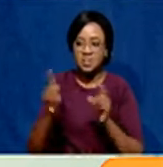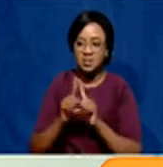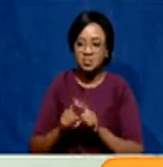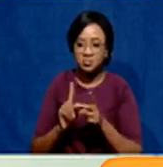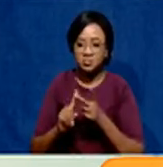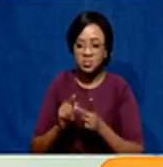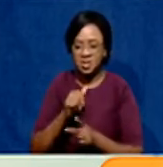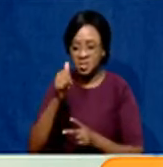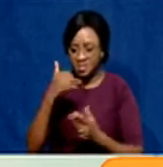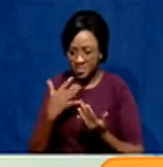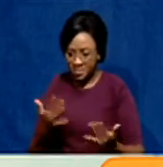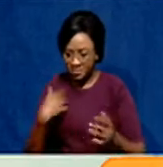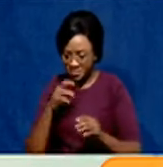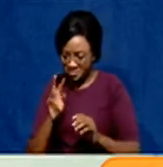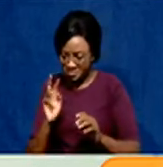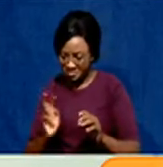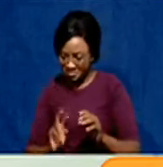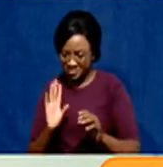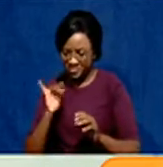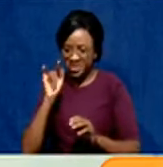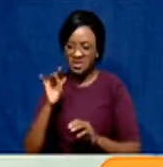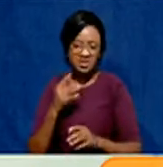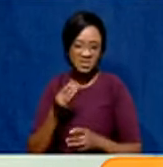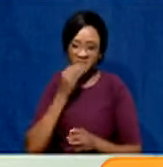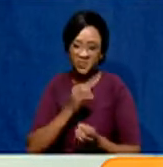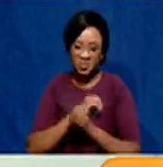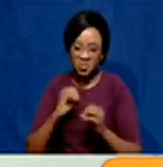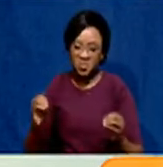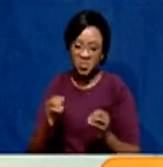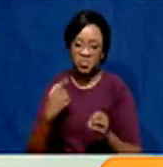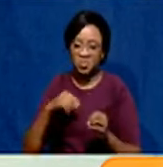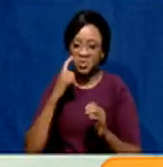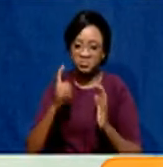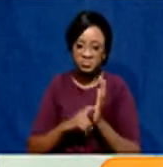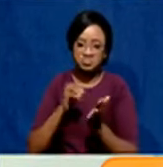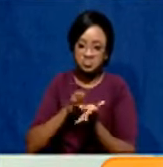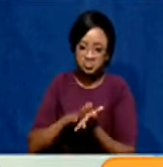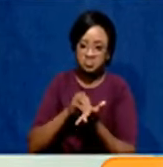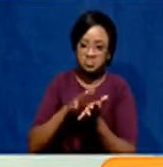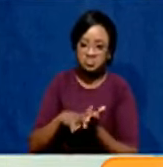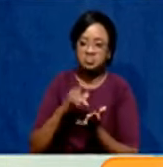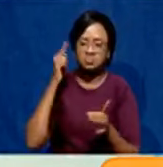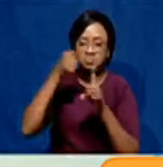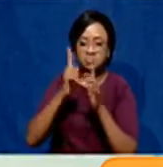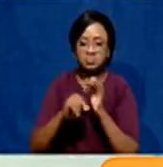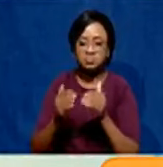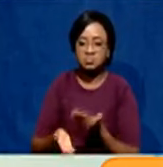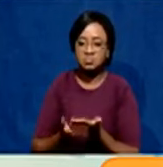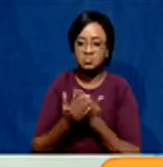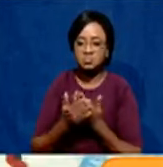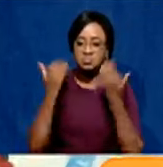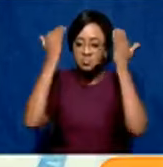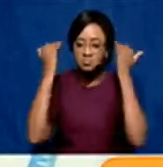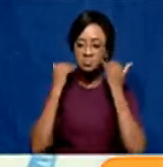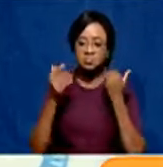at, and you can tell us that this person was starving, and we are just noting them and documenting them for the purpose of helping the court in